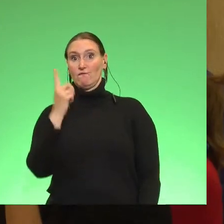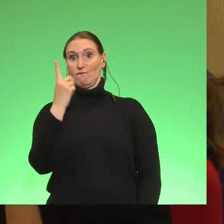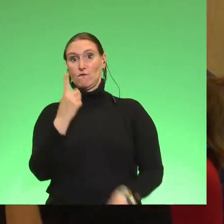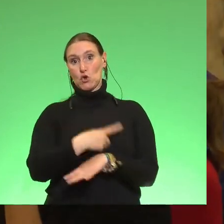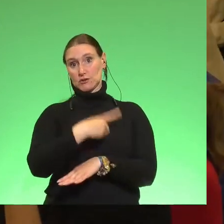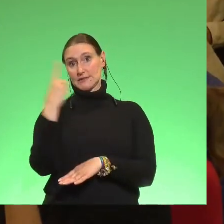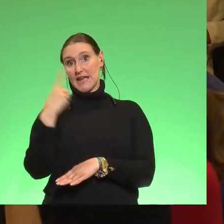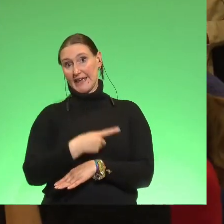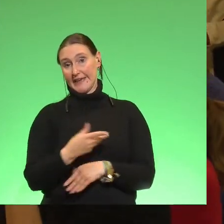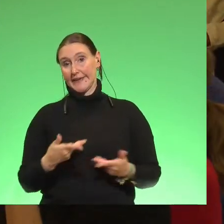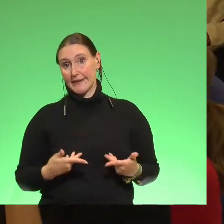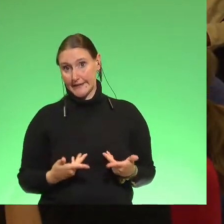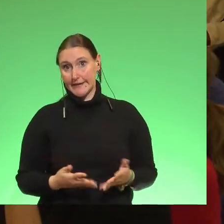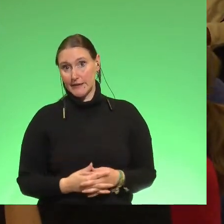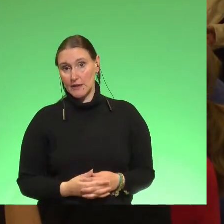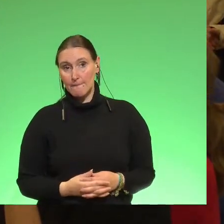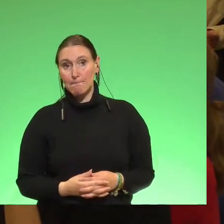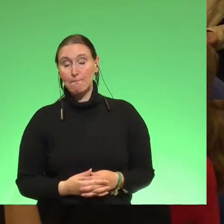I think it's